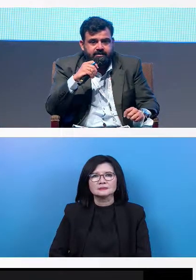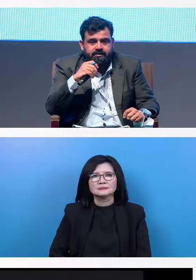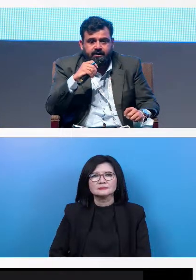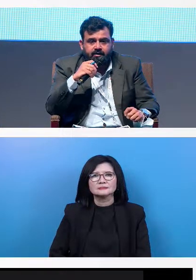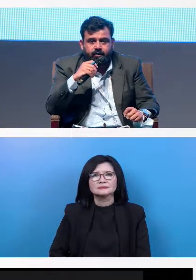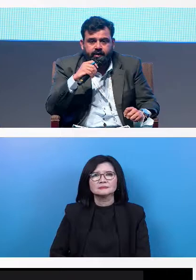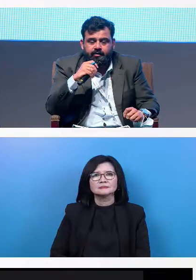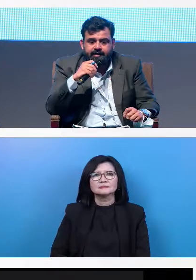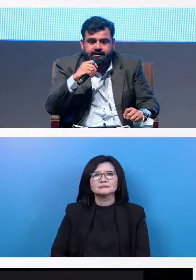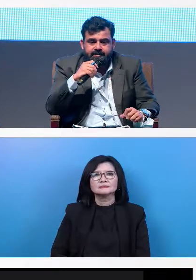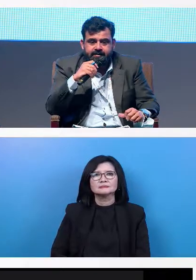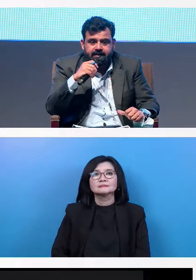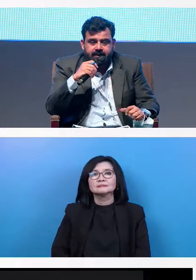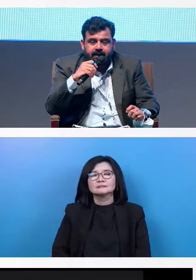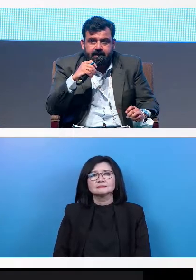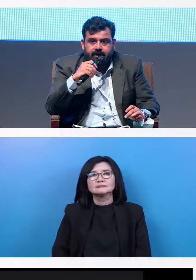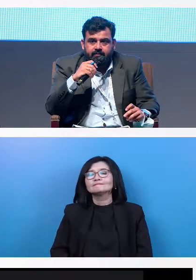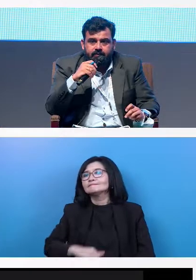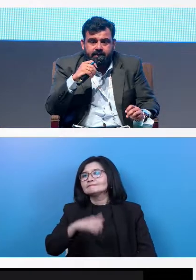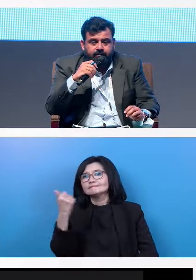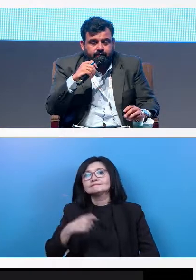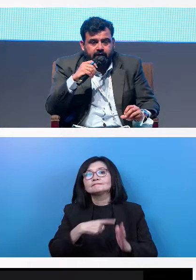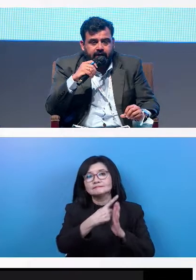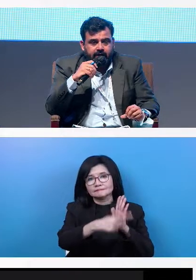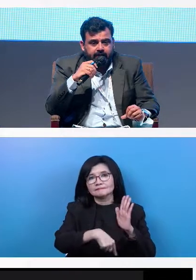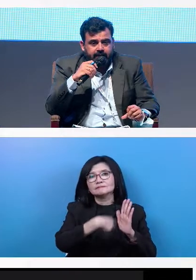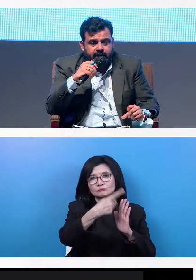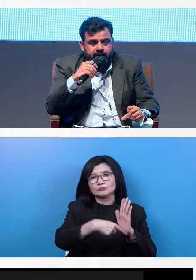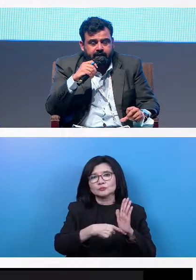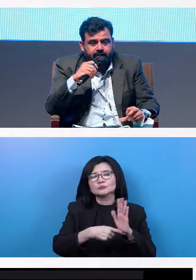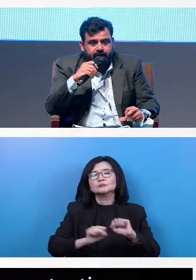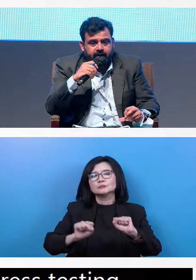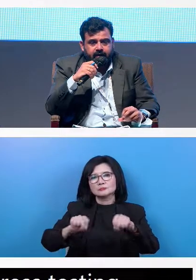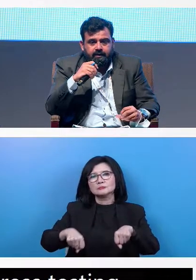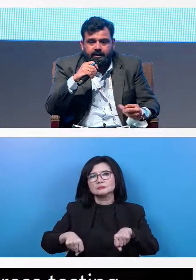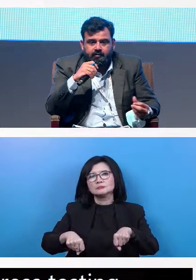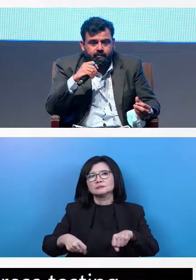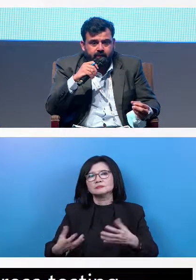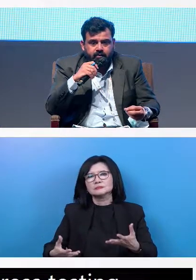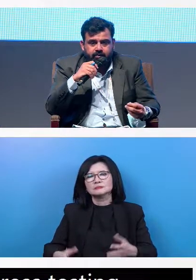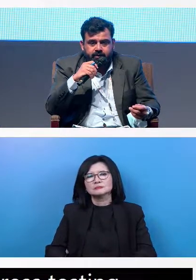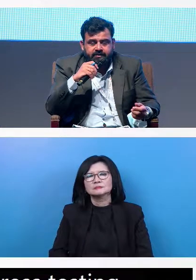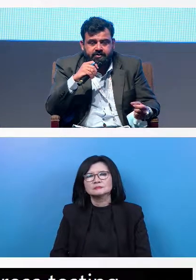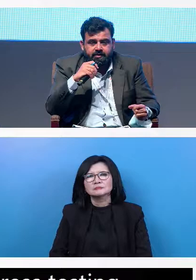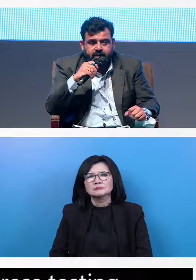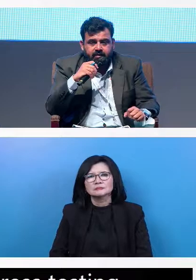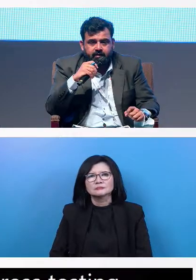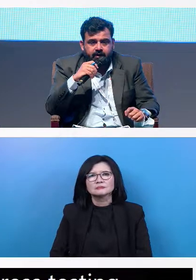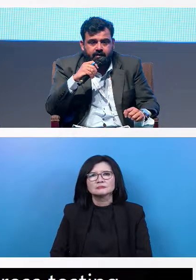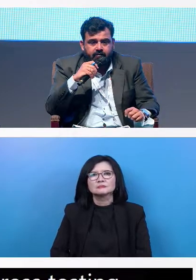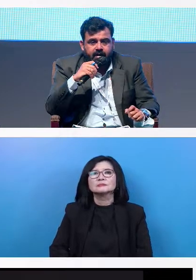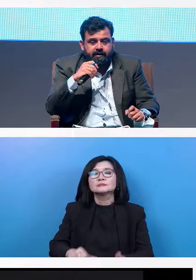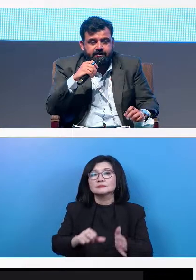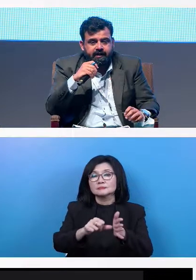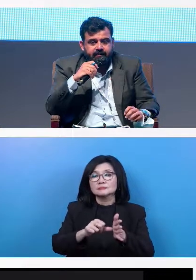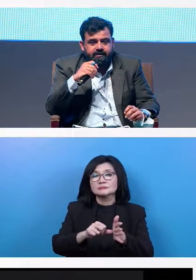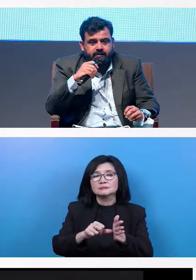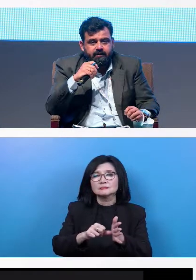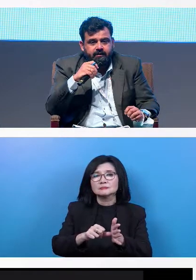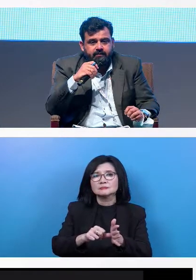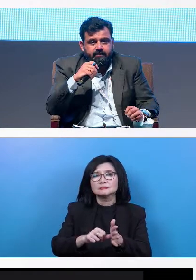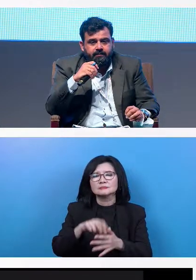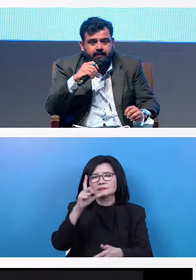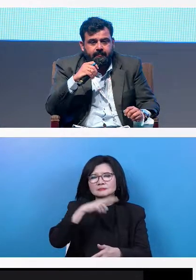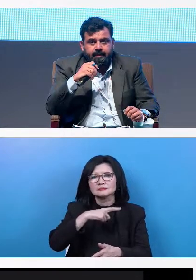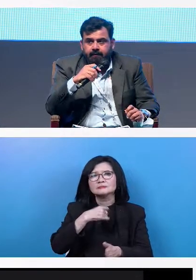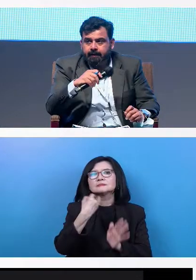environment that's just undergoing a crisis, that would help identify the government or the decision maker in prioritizing